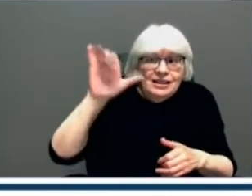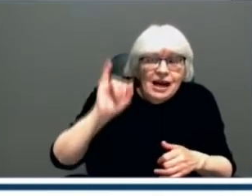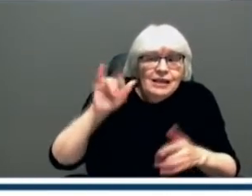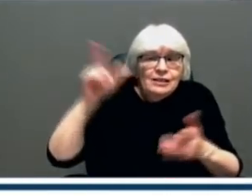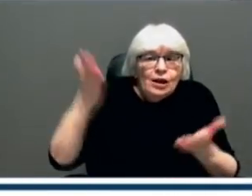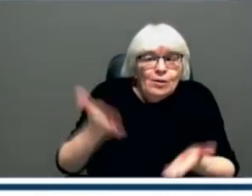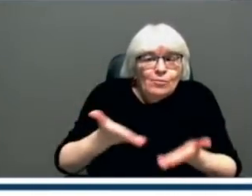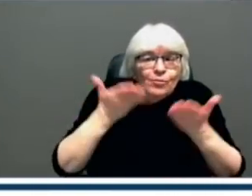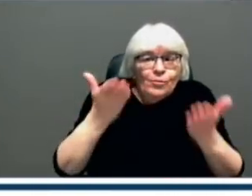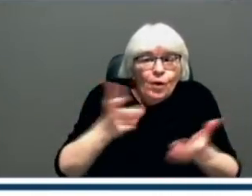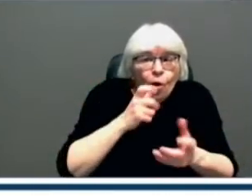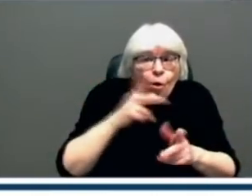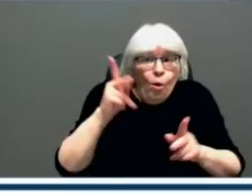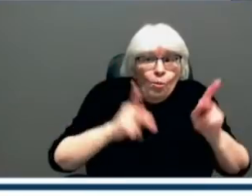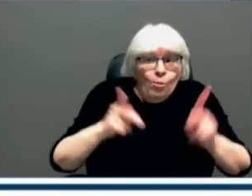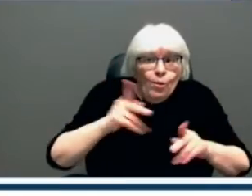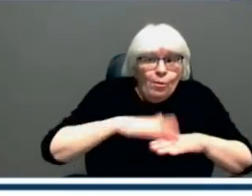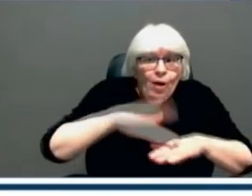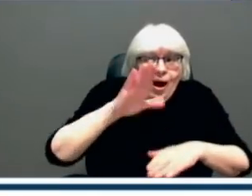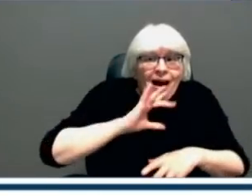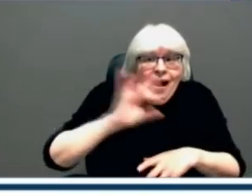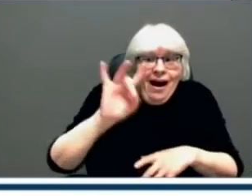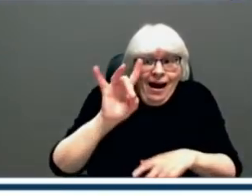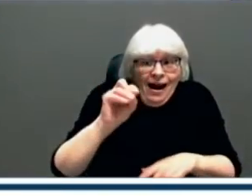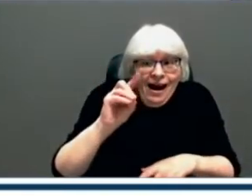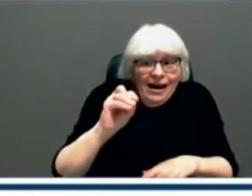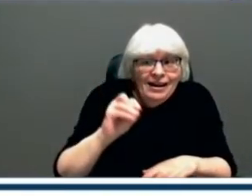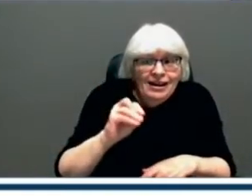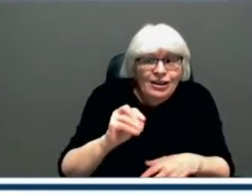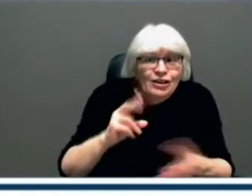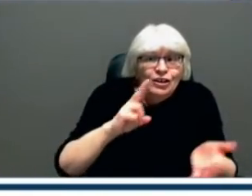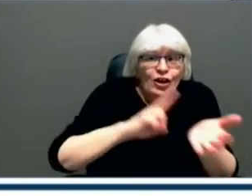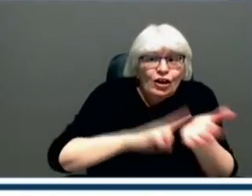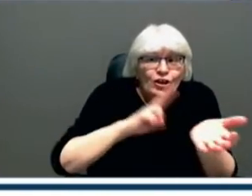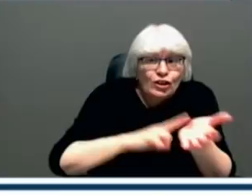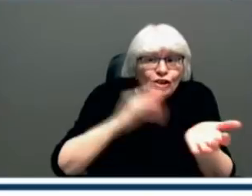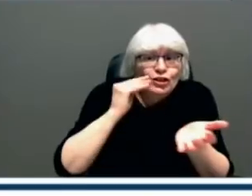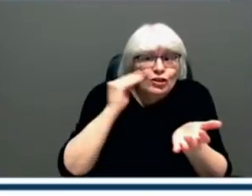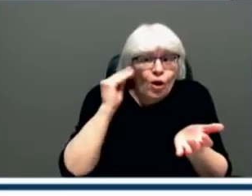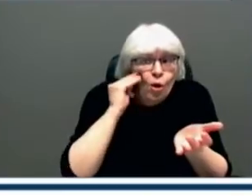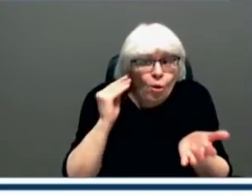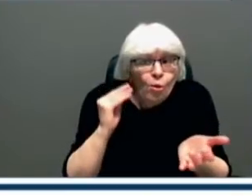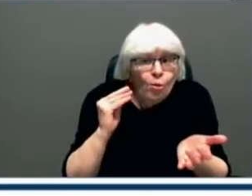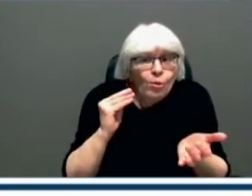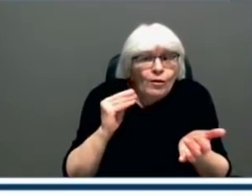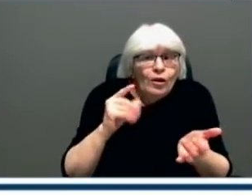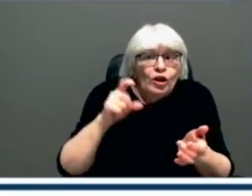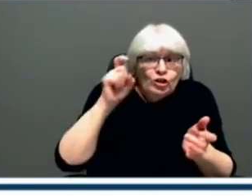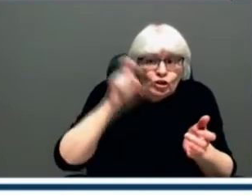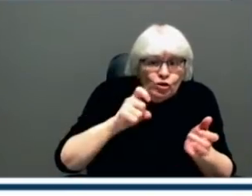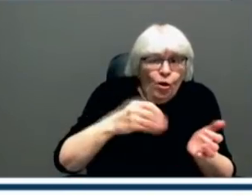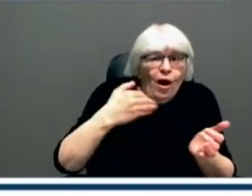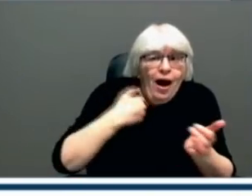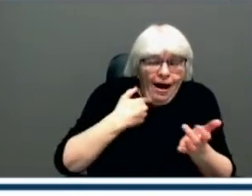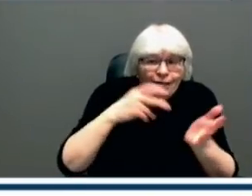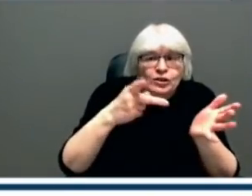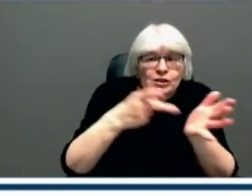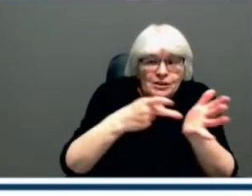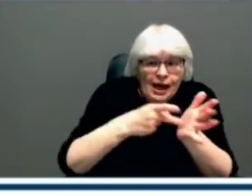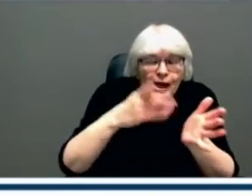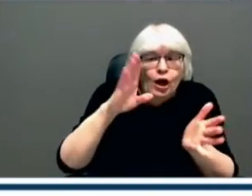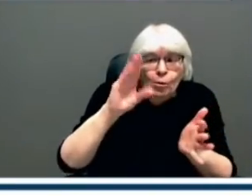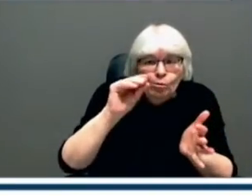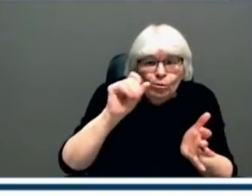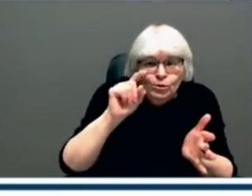older, as well as those in long-term care, should receive a second booster dose, and those 70 years of age